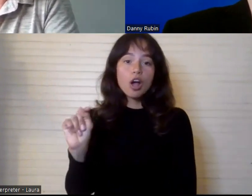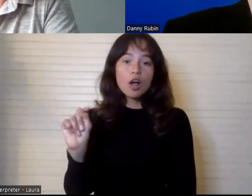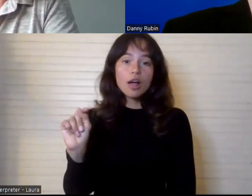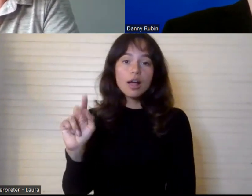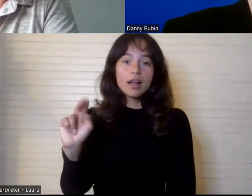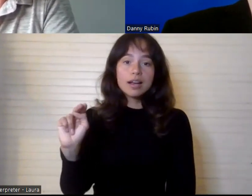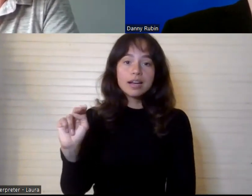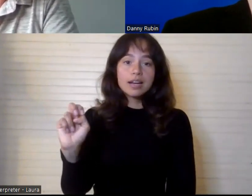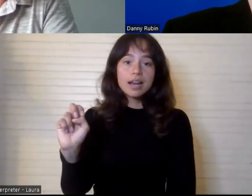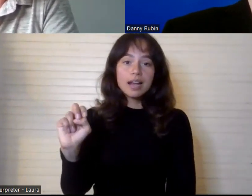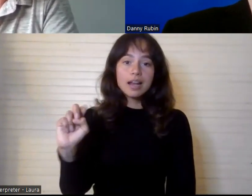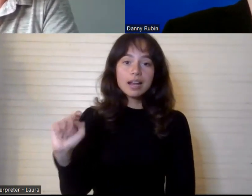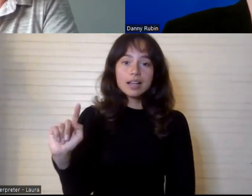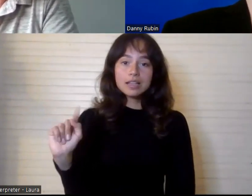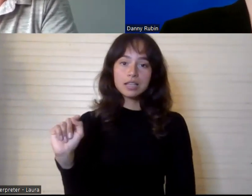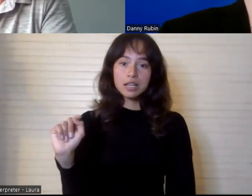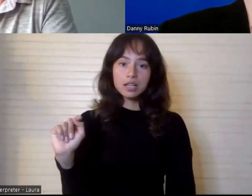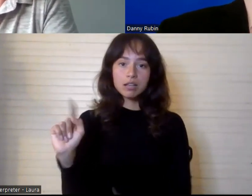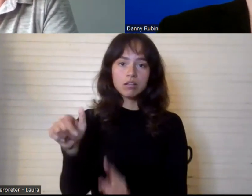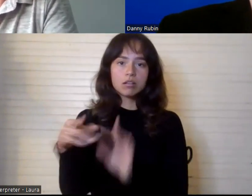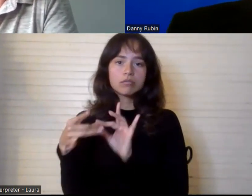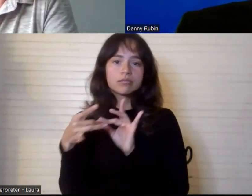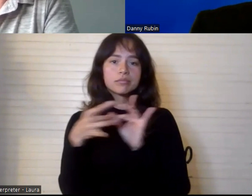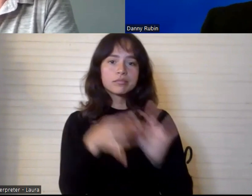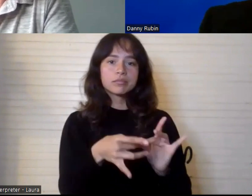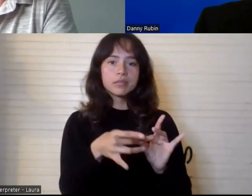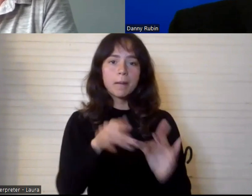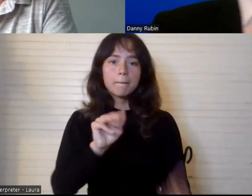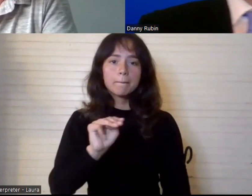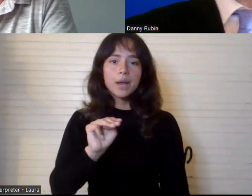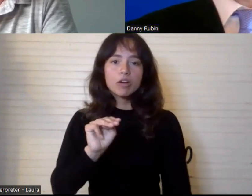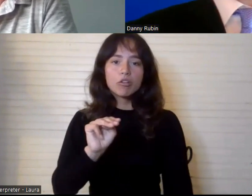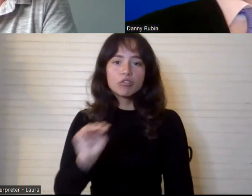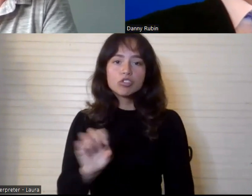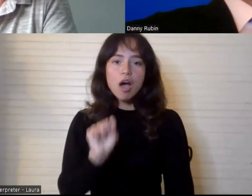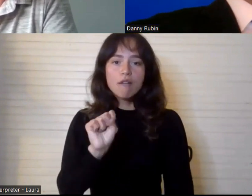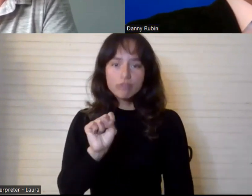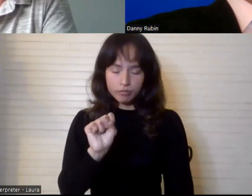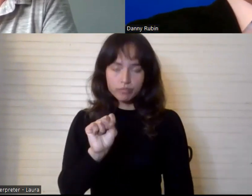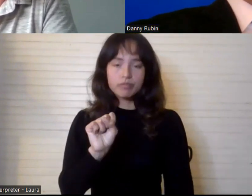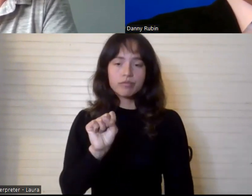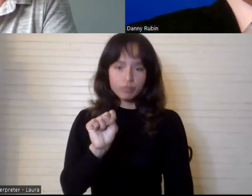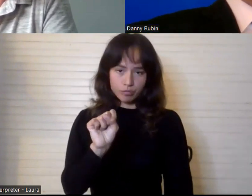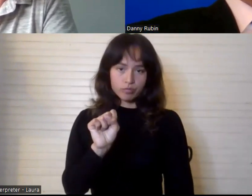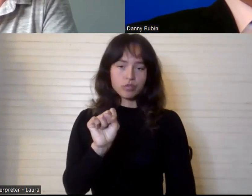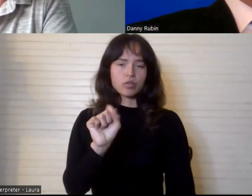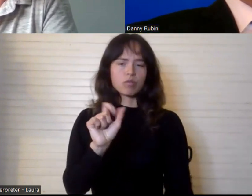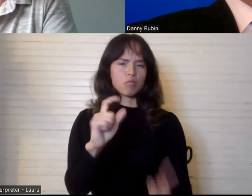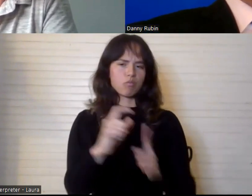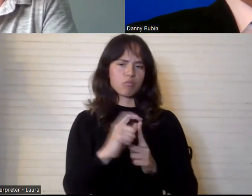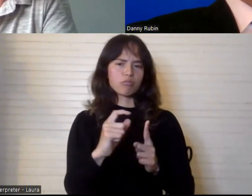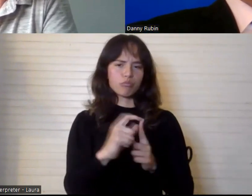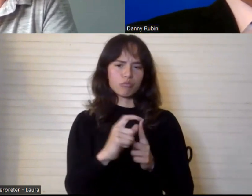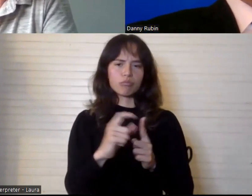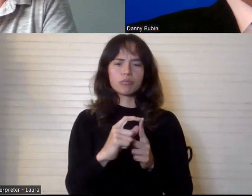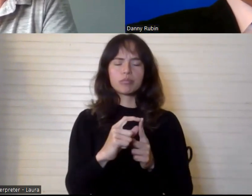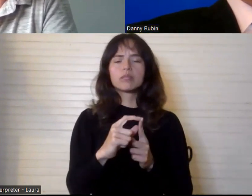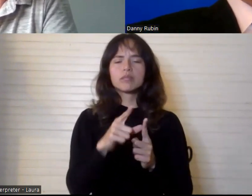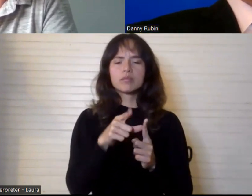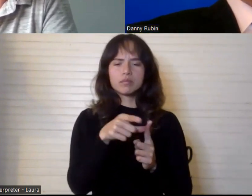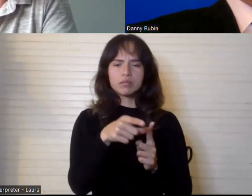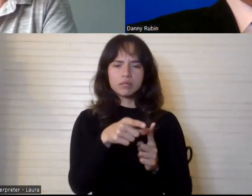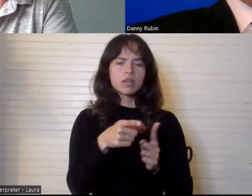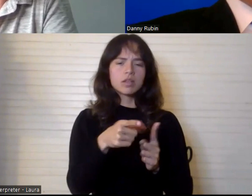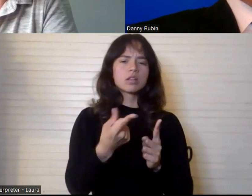That's a Microsoft-based framework, and it's typically reserved for developers with a much more specific